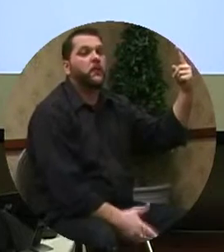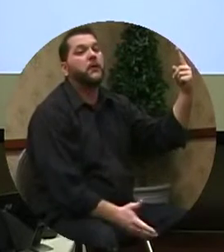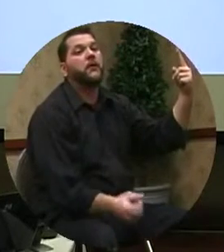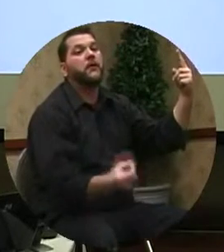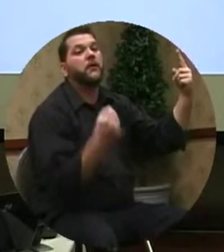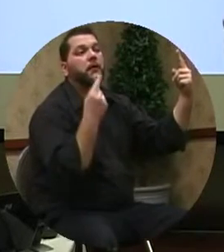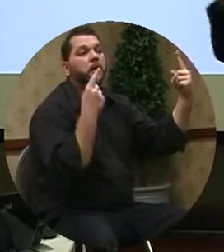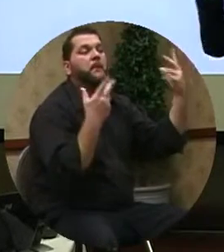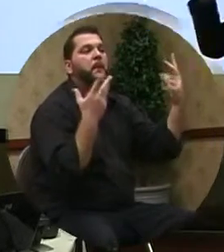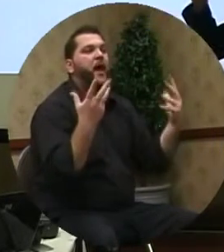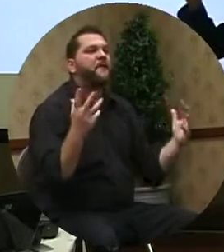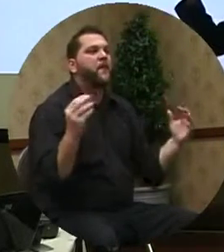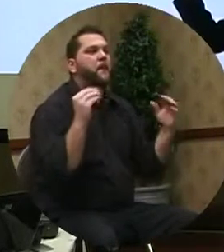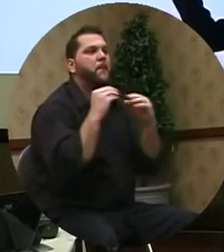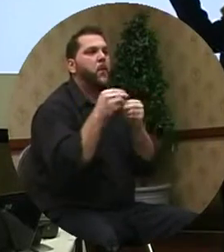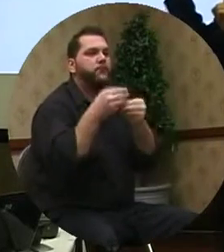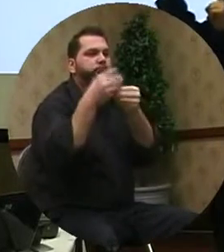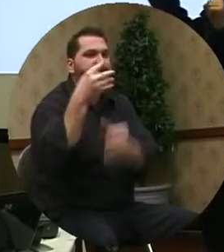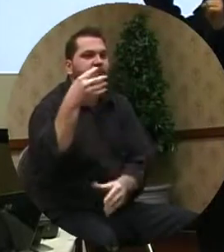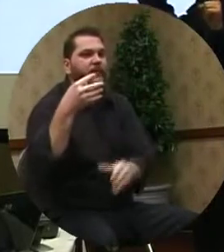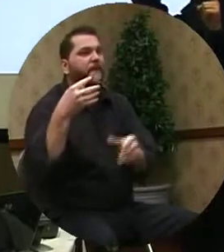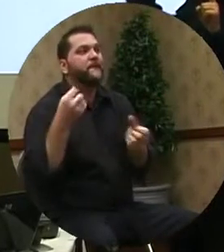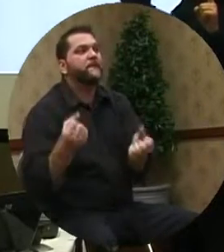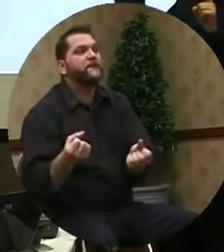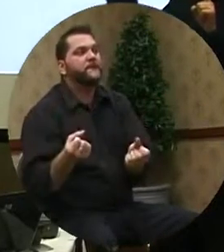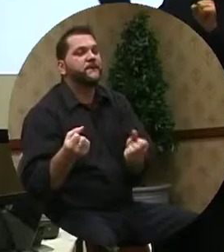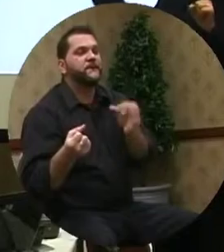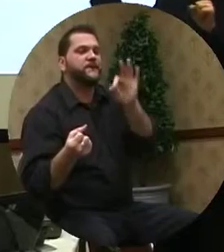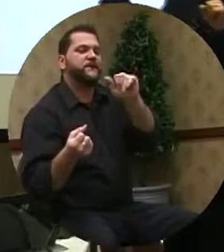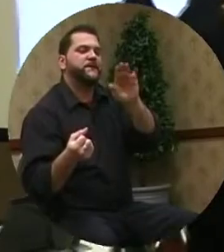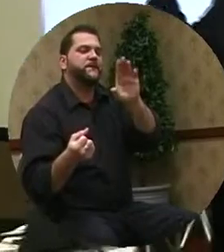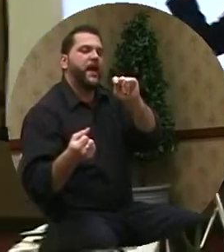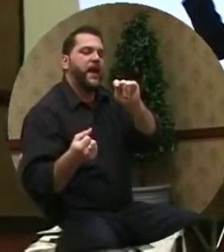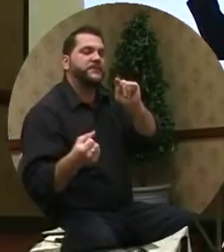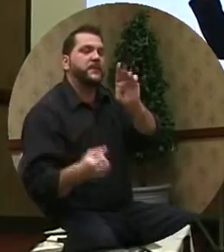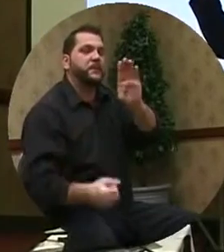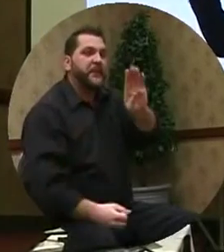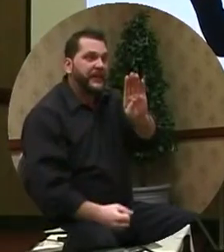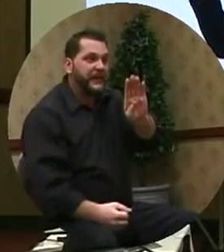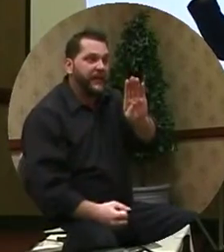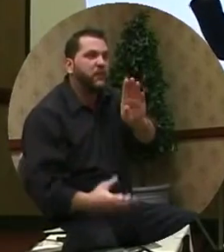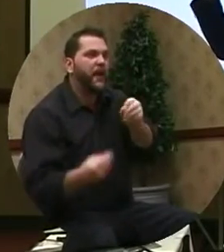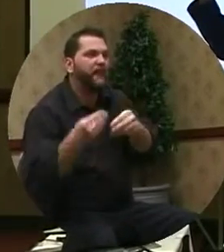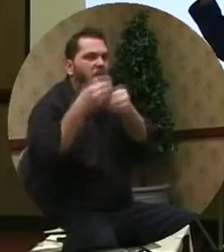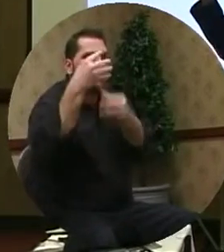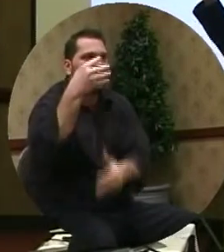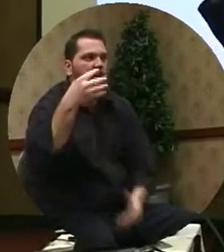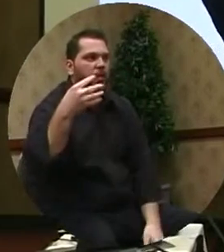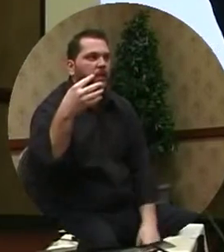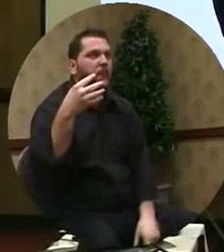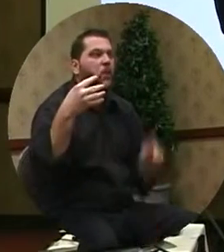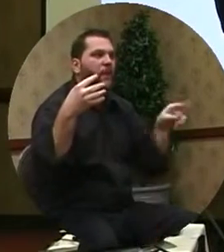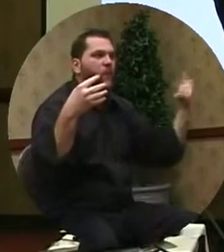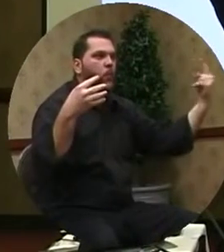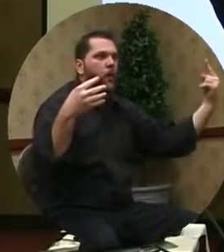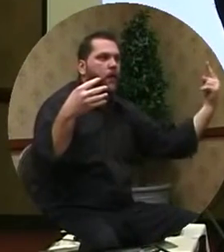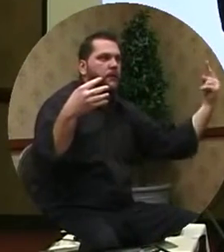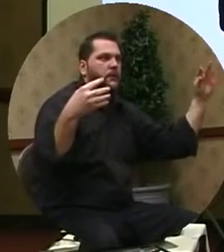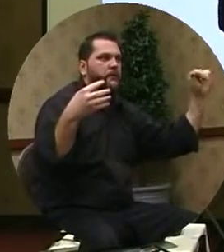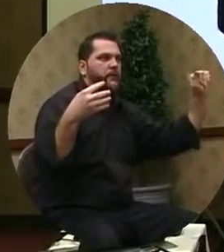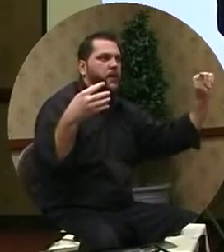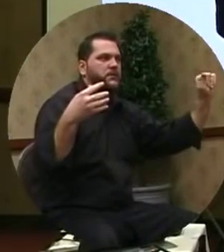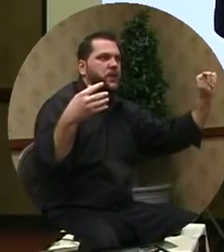have multiple facts B for the same student. Facts B will